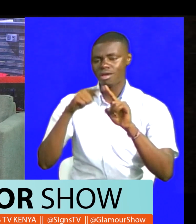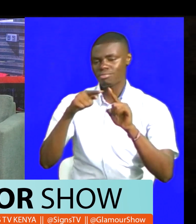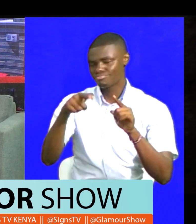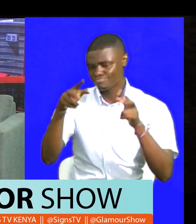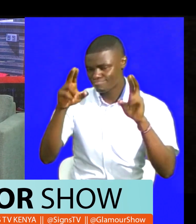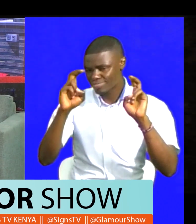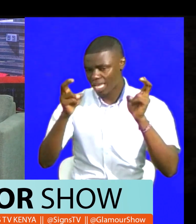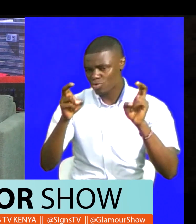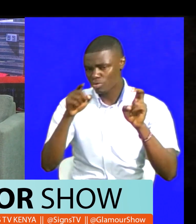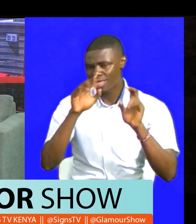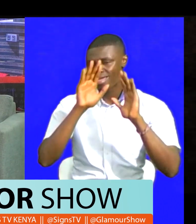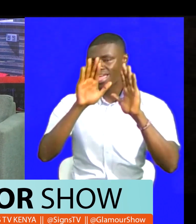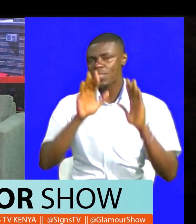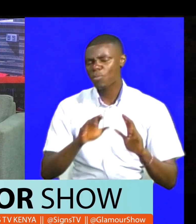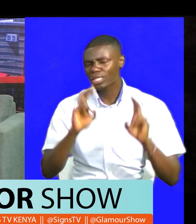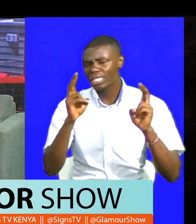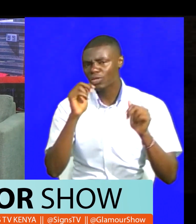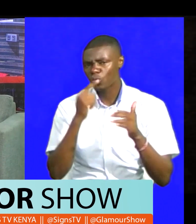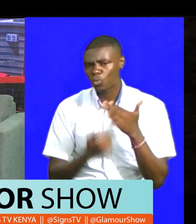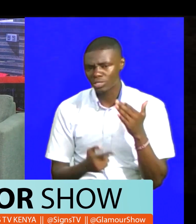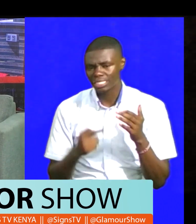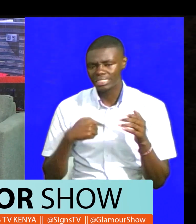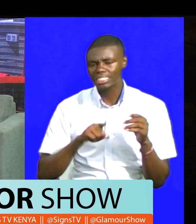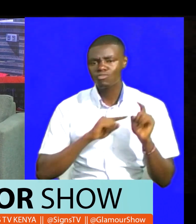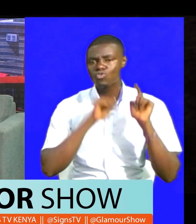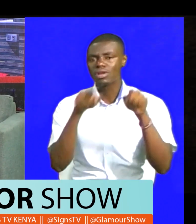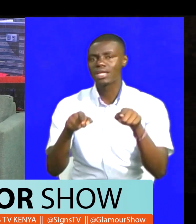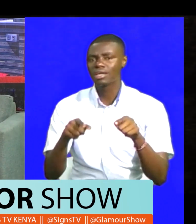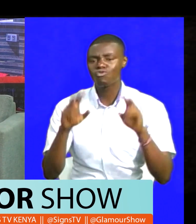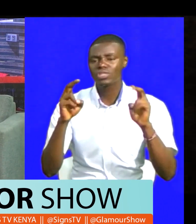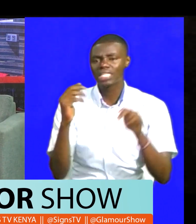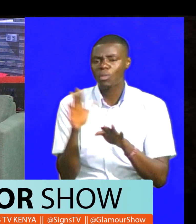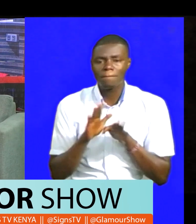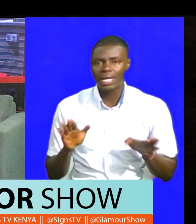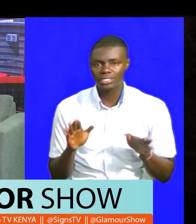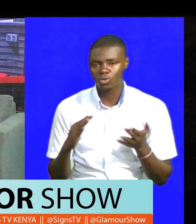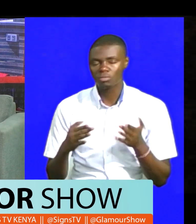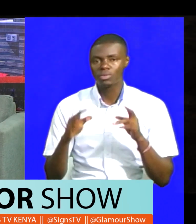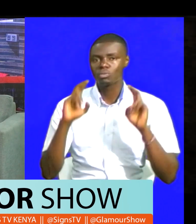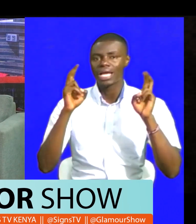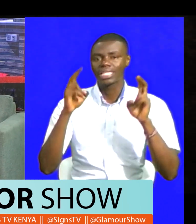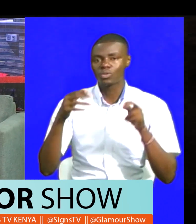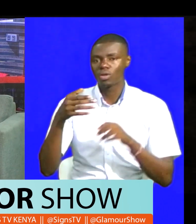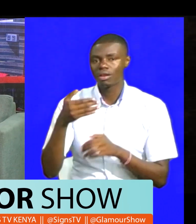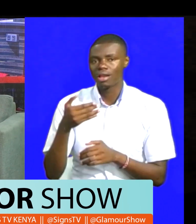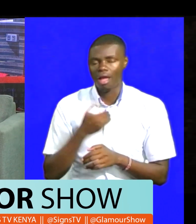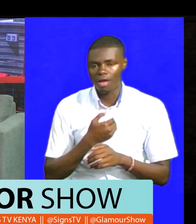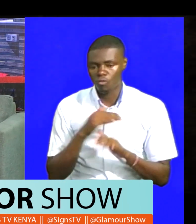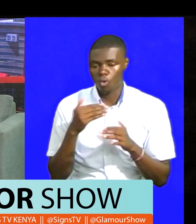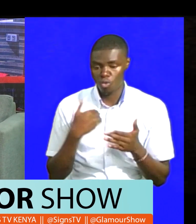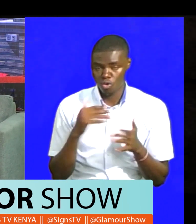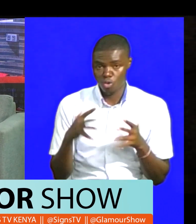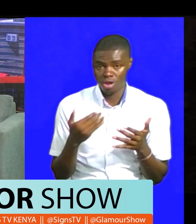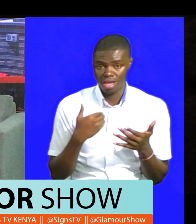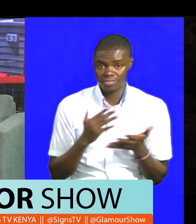like, what is the importance of that title? Are you going just for the title to be a title holder, or maybe you have something that